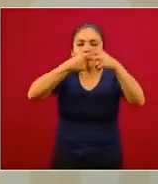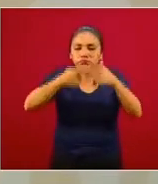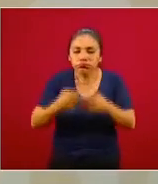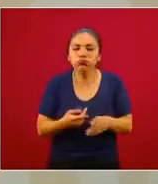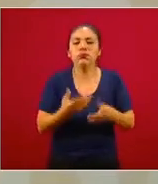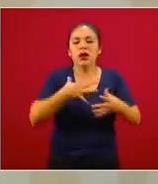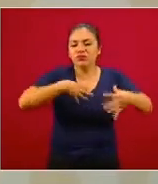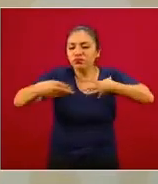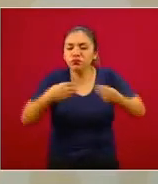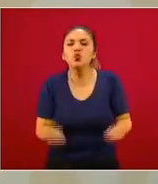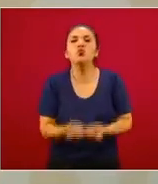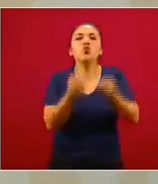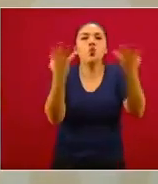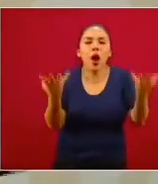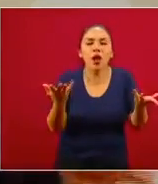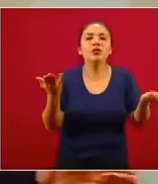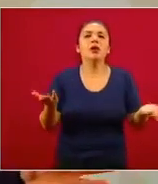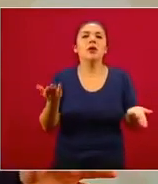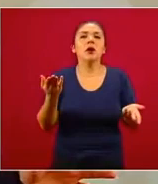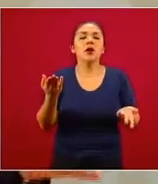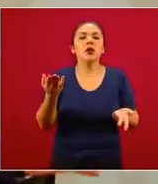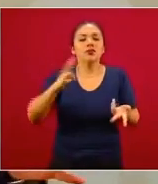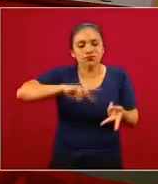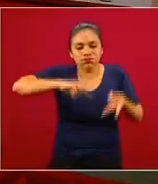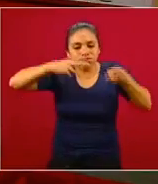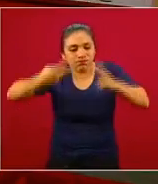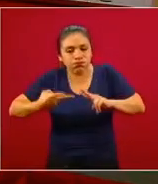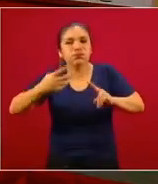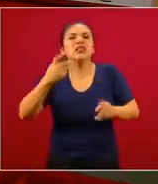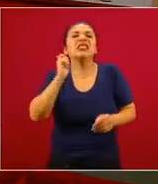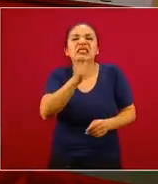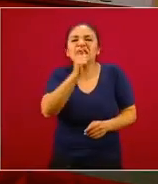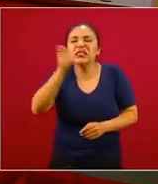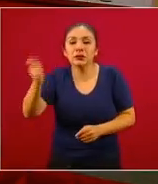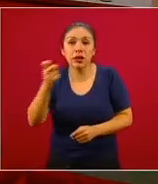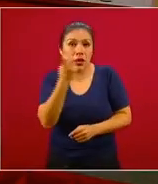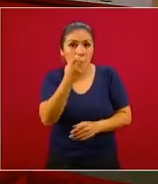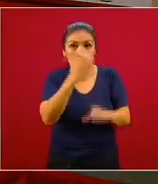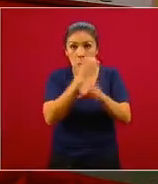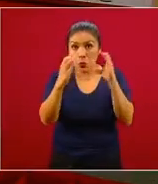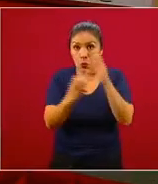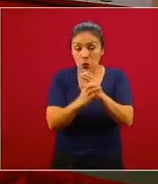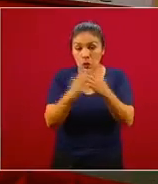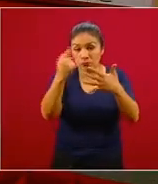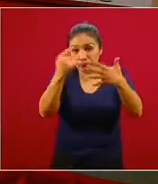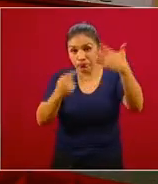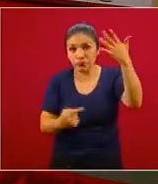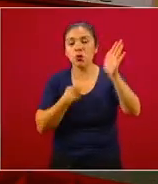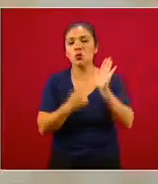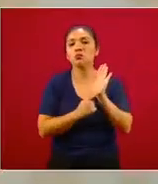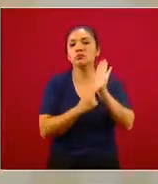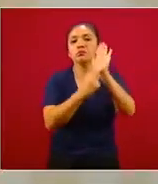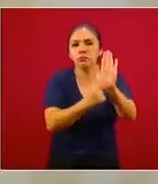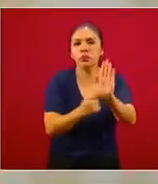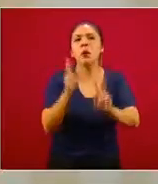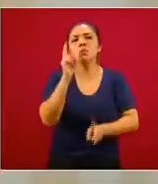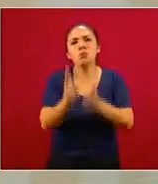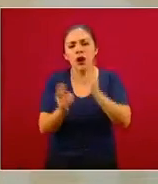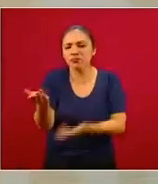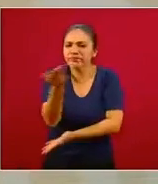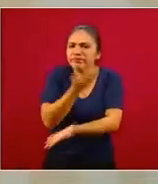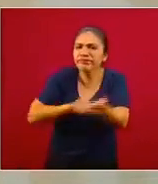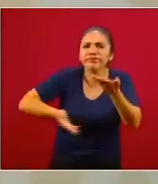terms of epidemiological testing, in terms of hospital retrofitting. And for each element, we're going to talk about it. We're going